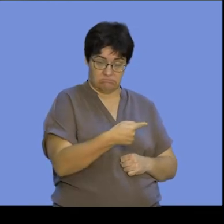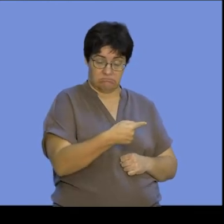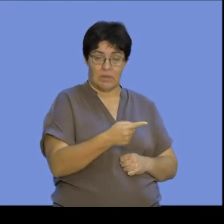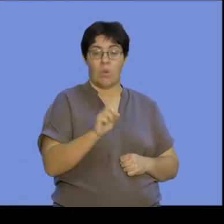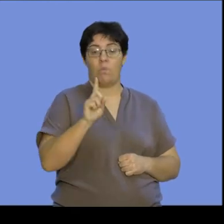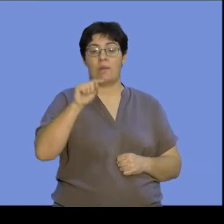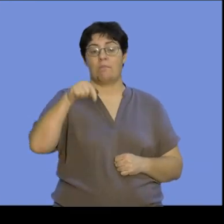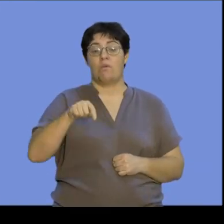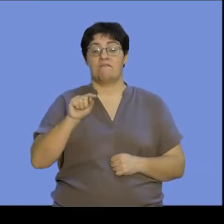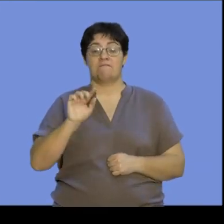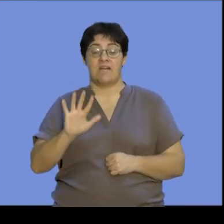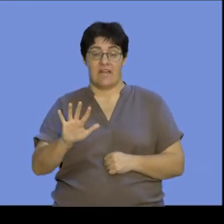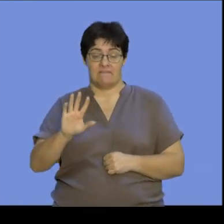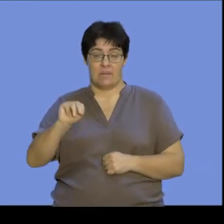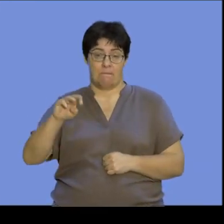at 1.5.